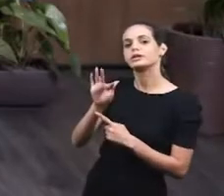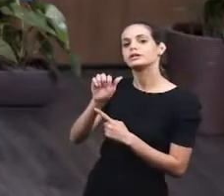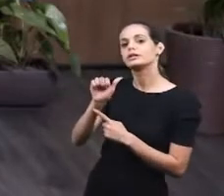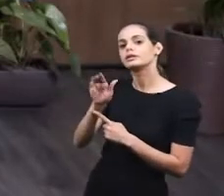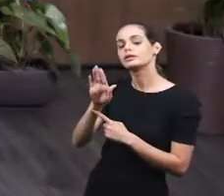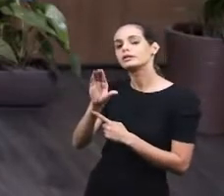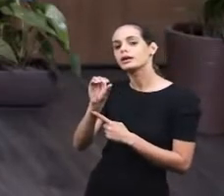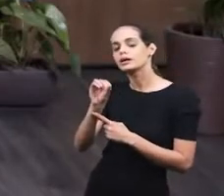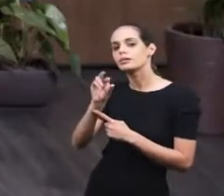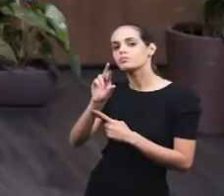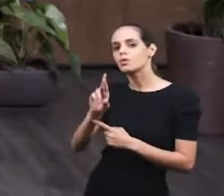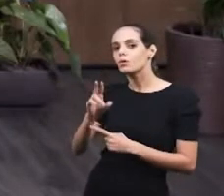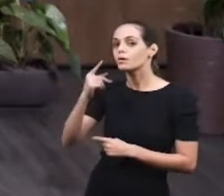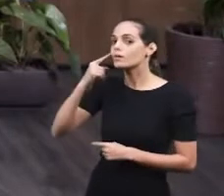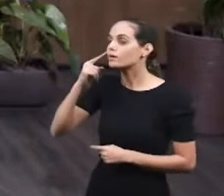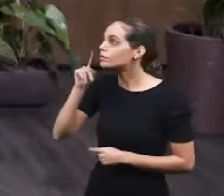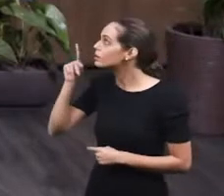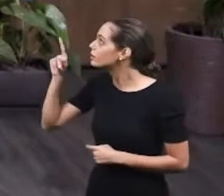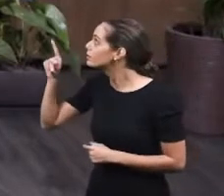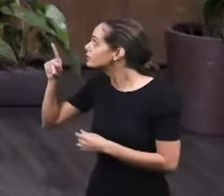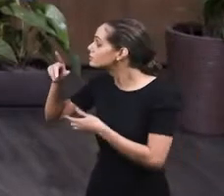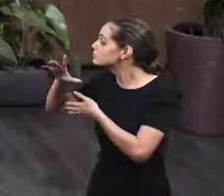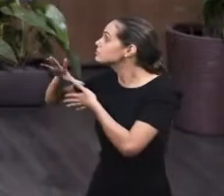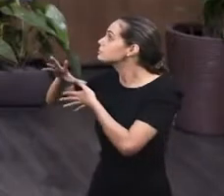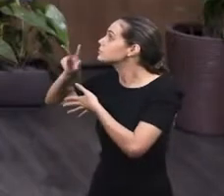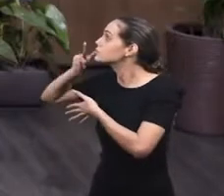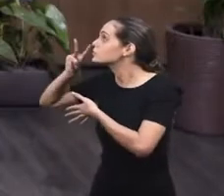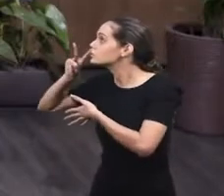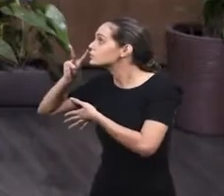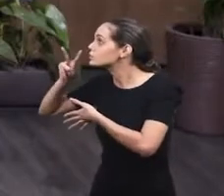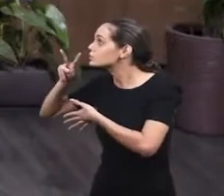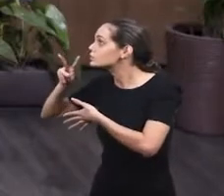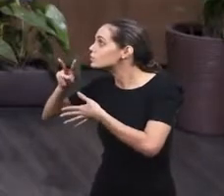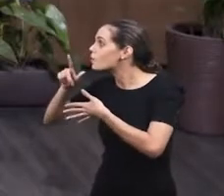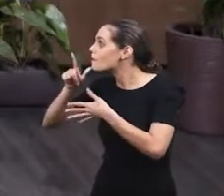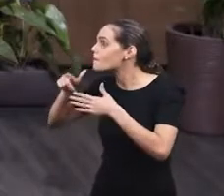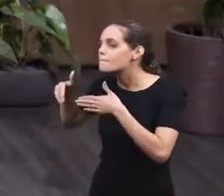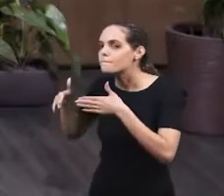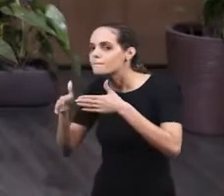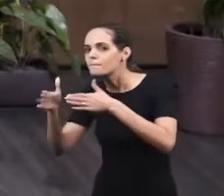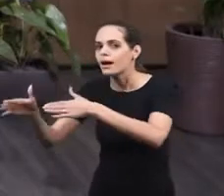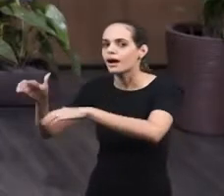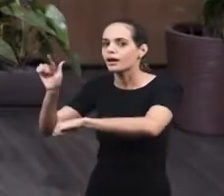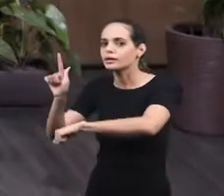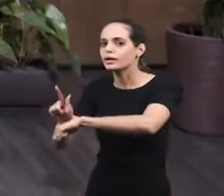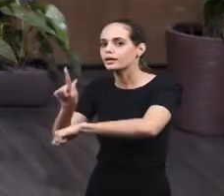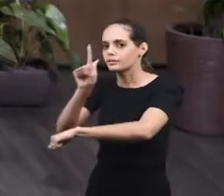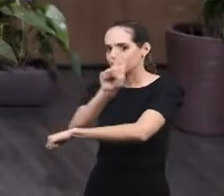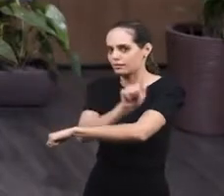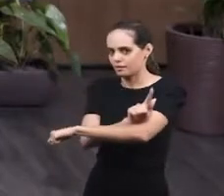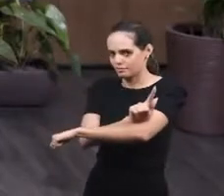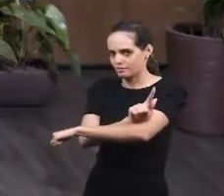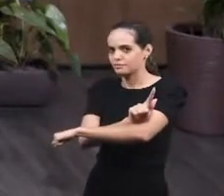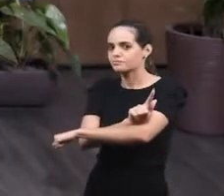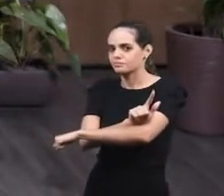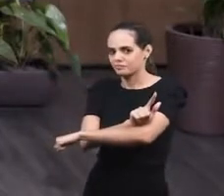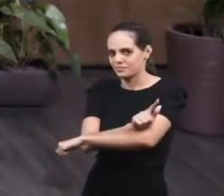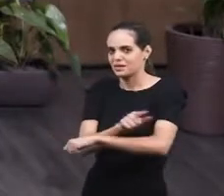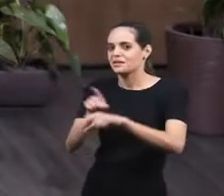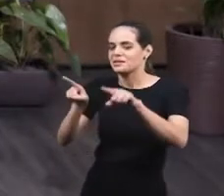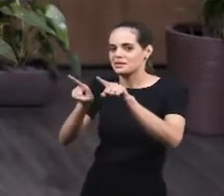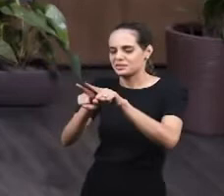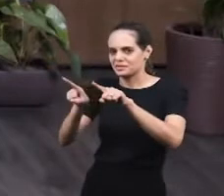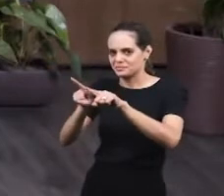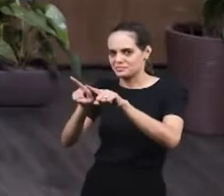We could see an aerial vision, and up top we'll see the Sea of Galilee. And on the shore of Sea